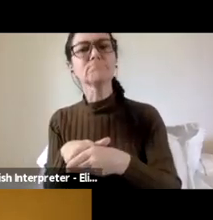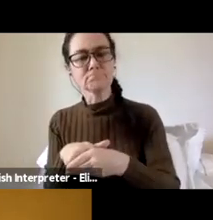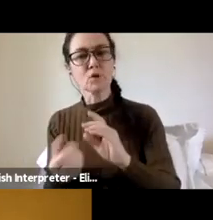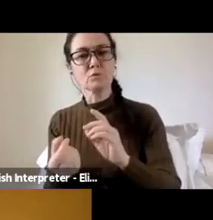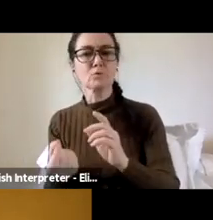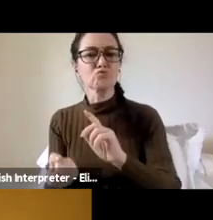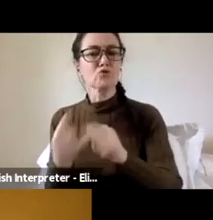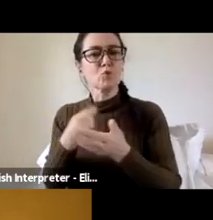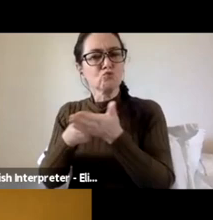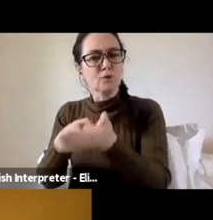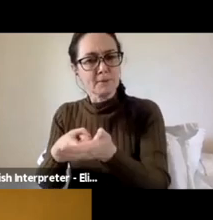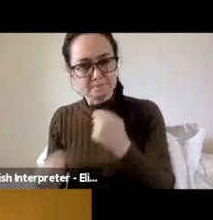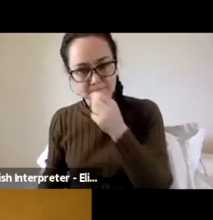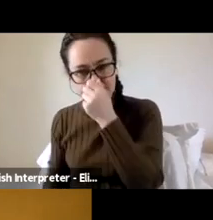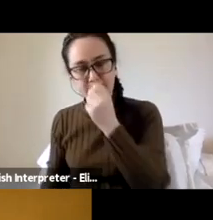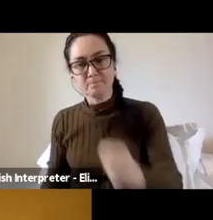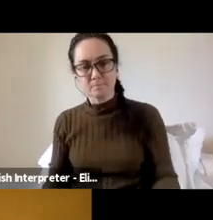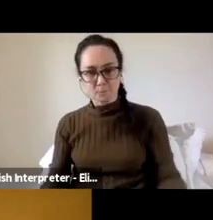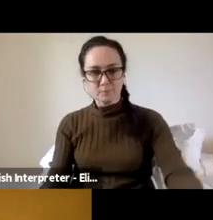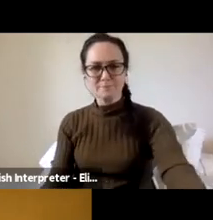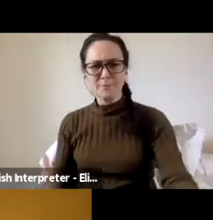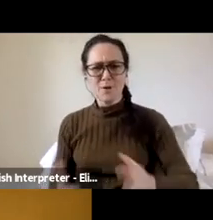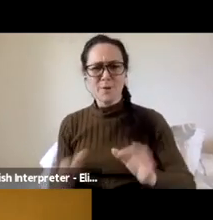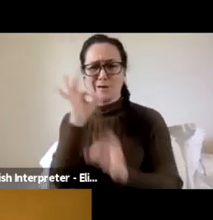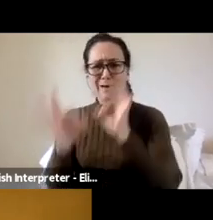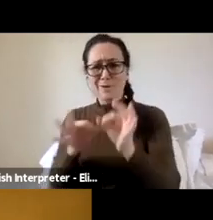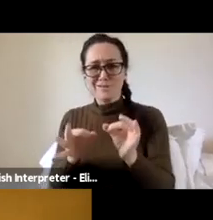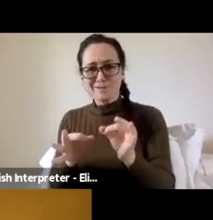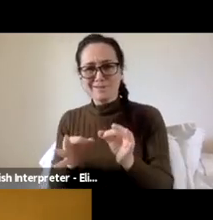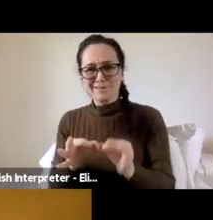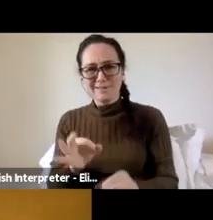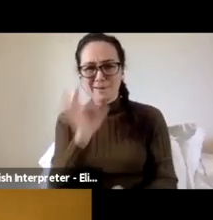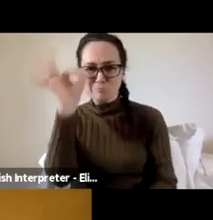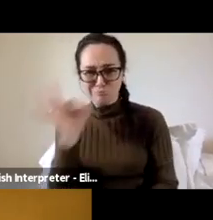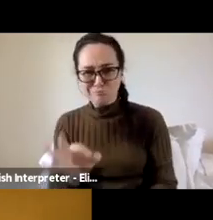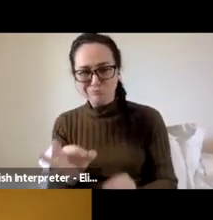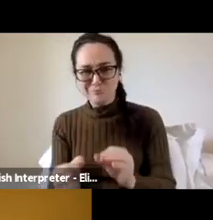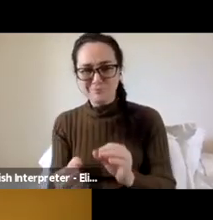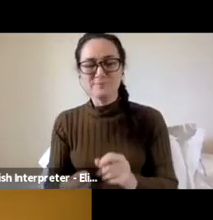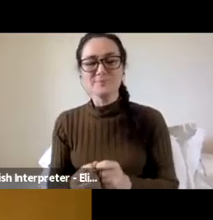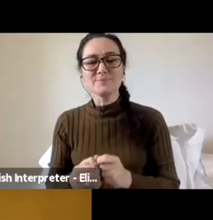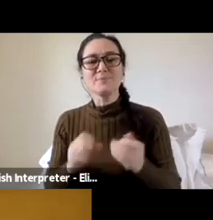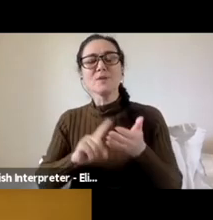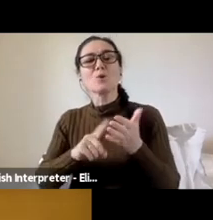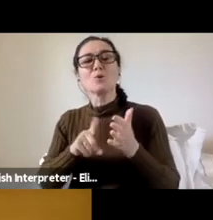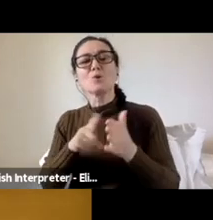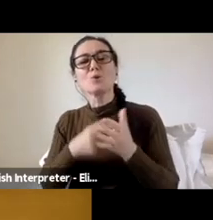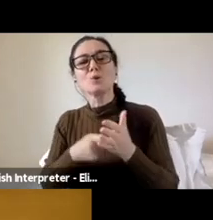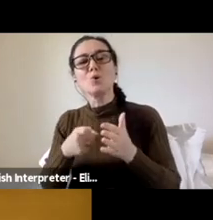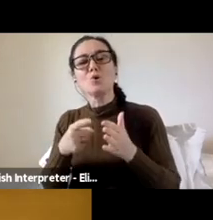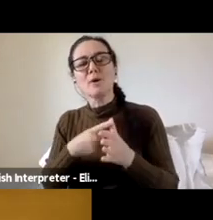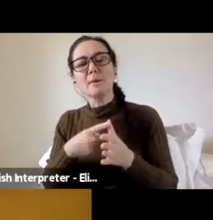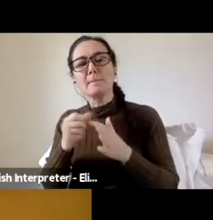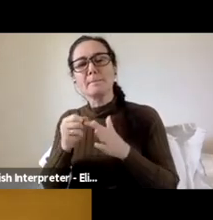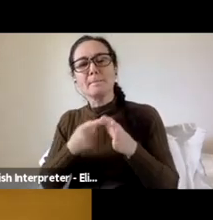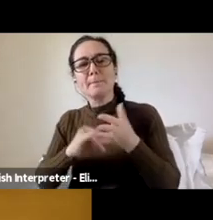really helpful. We've got questions coming in from left, right and centre now, so that is marvellous. We've got a question from Laura Pasternak, which I think will be relevant